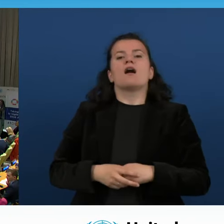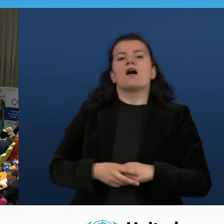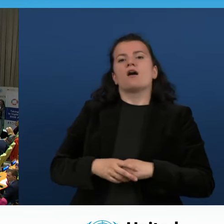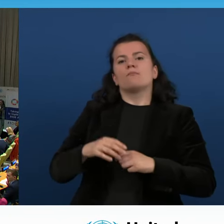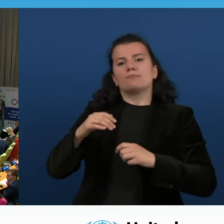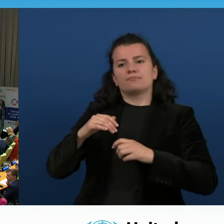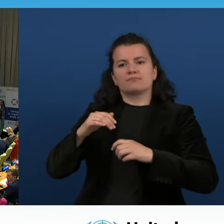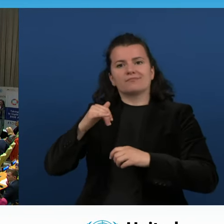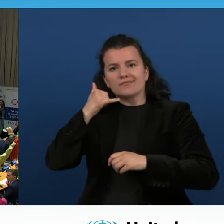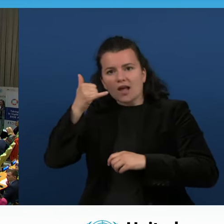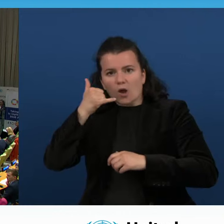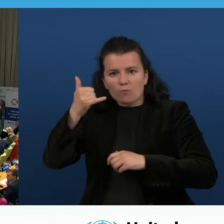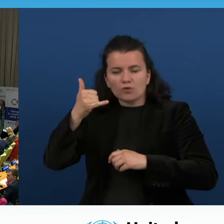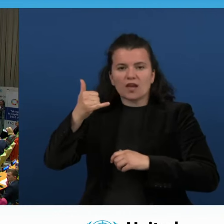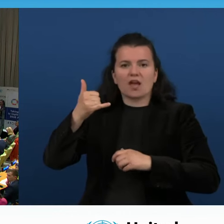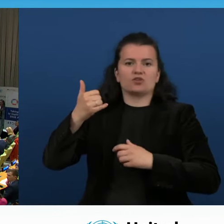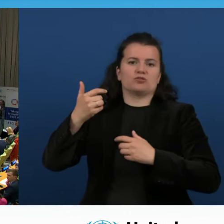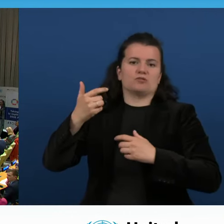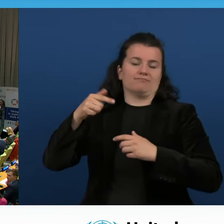to be here today.